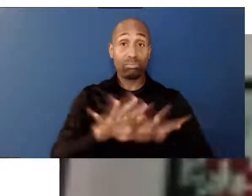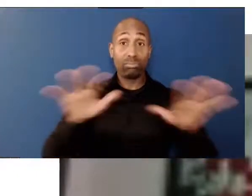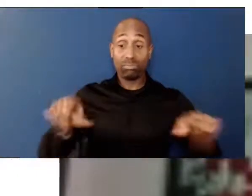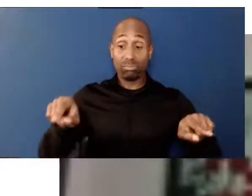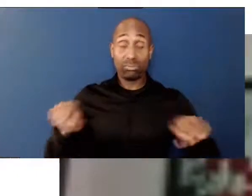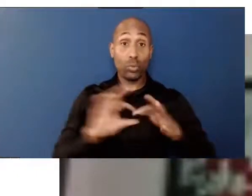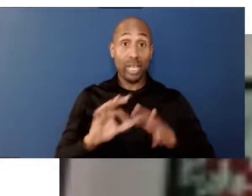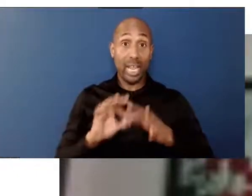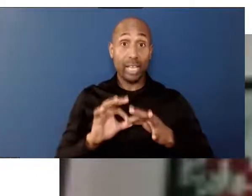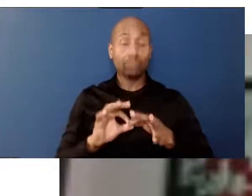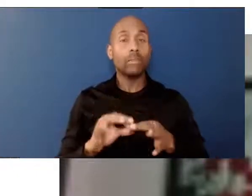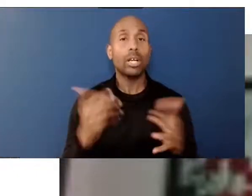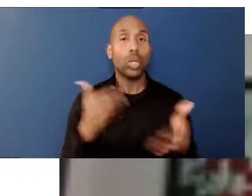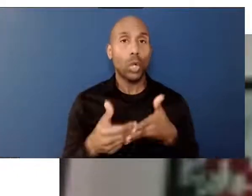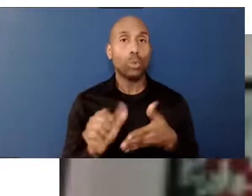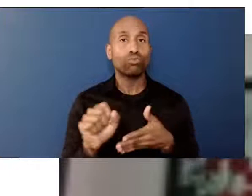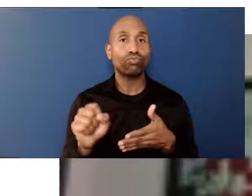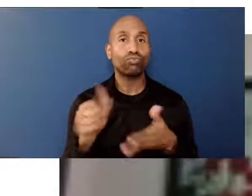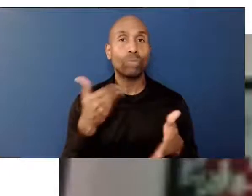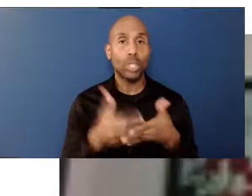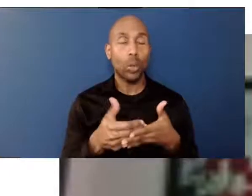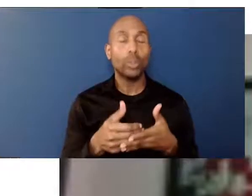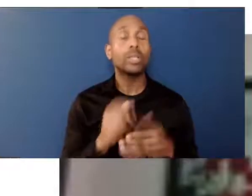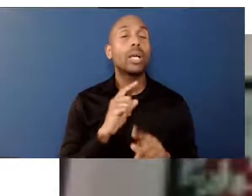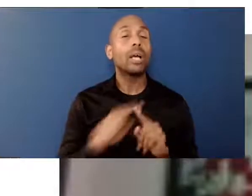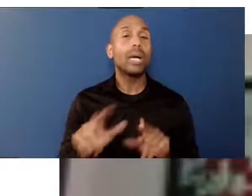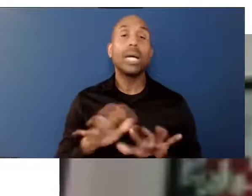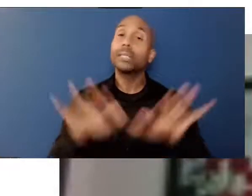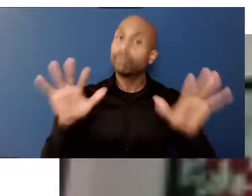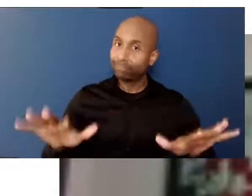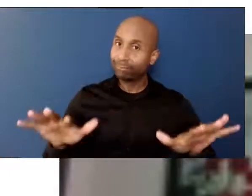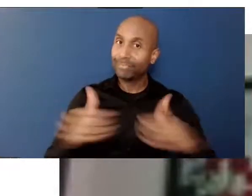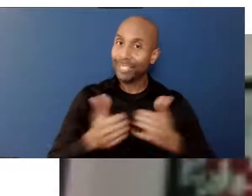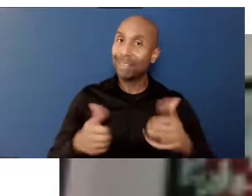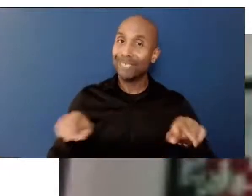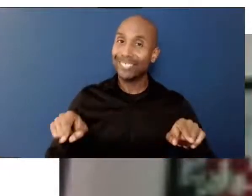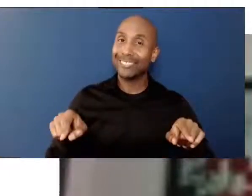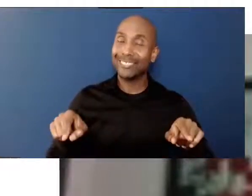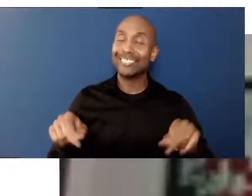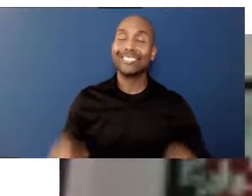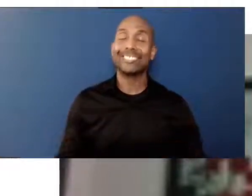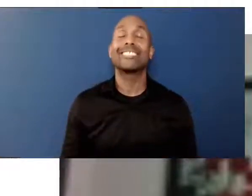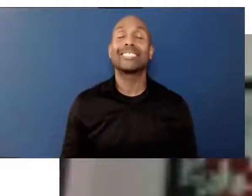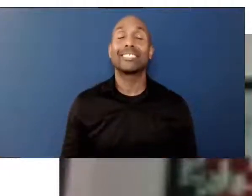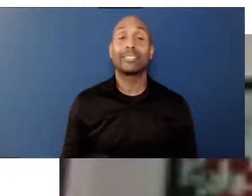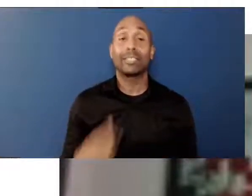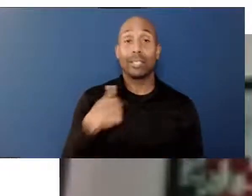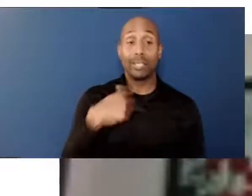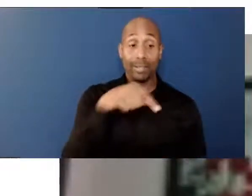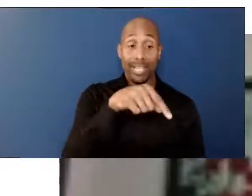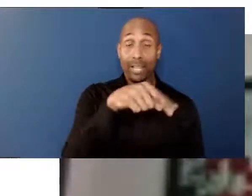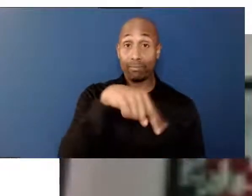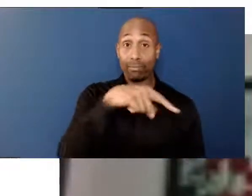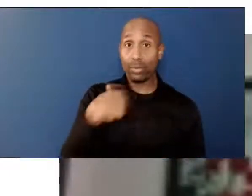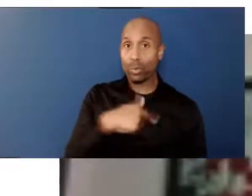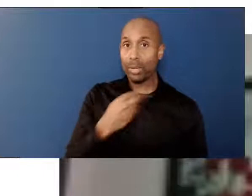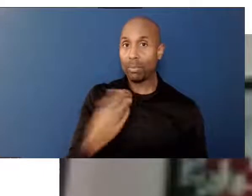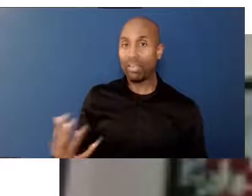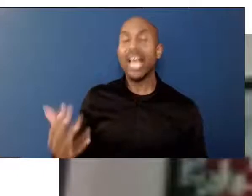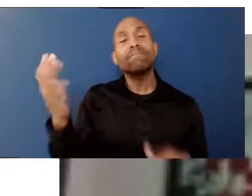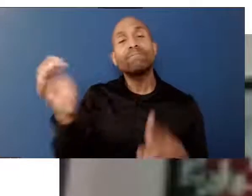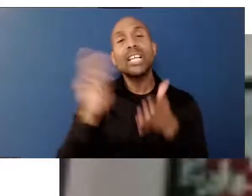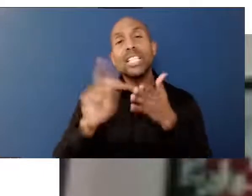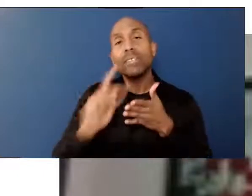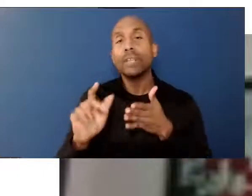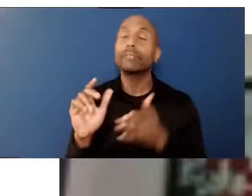but the entities are distinct, and we provide some sort of secretarial or administrative